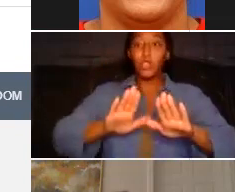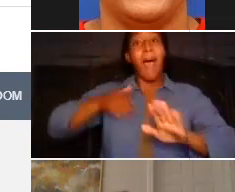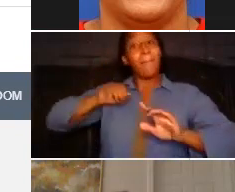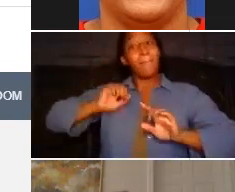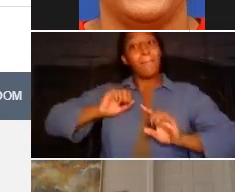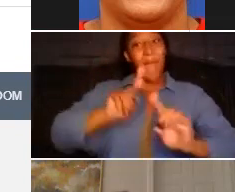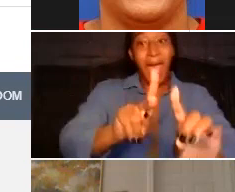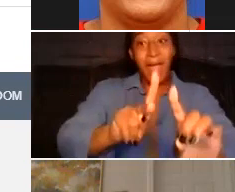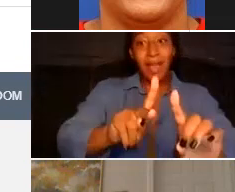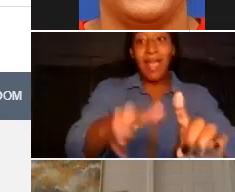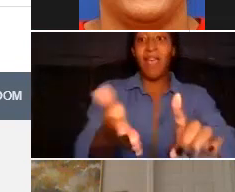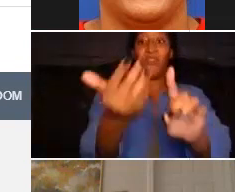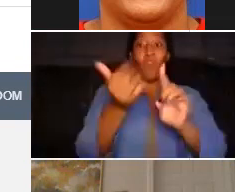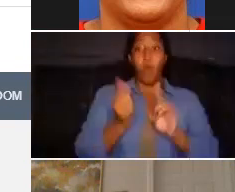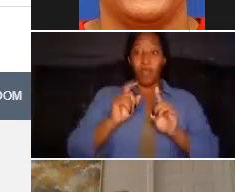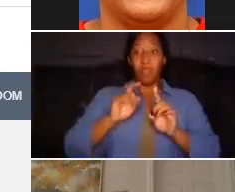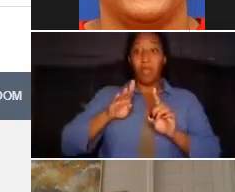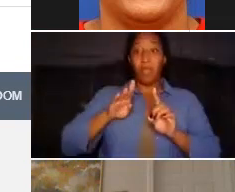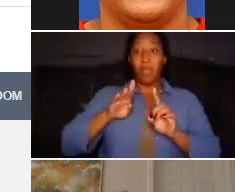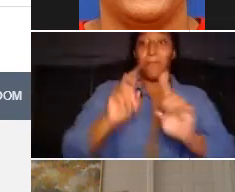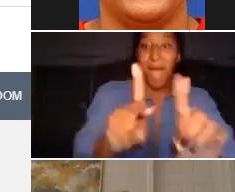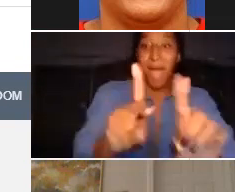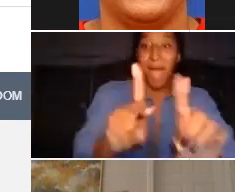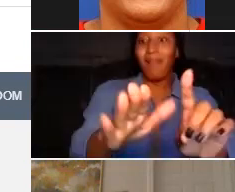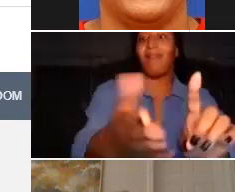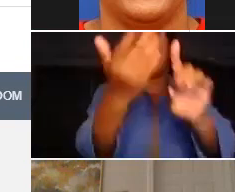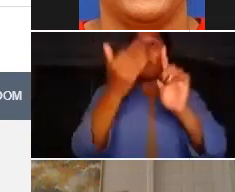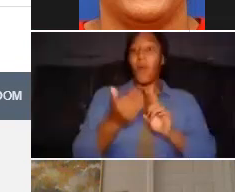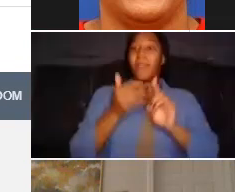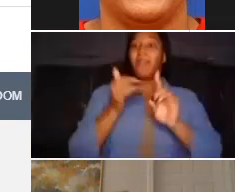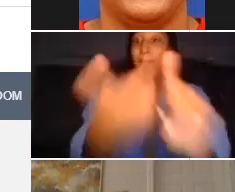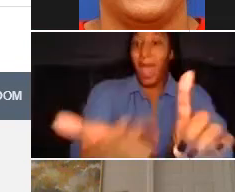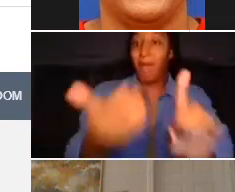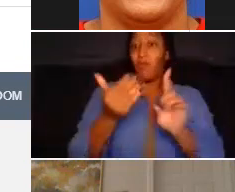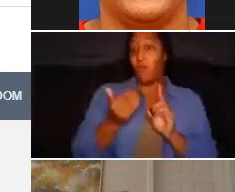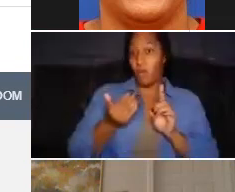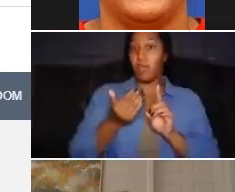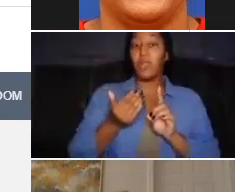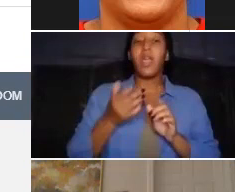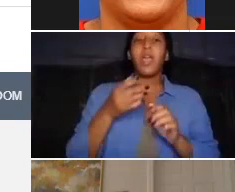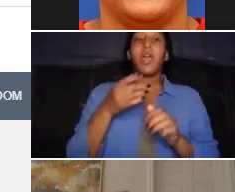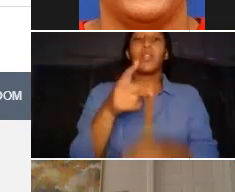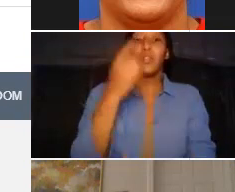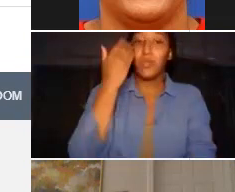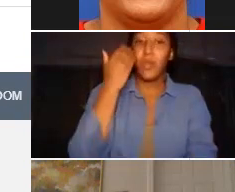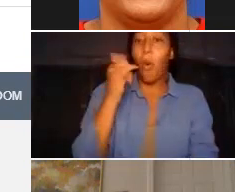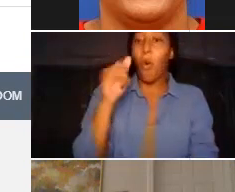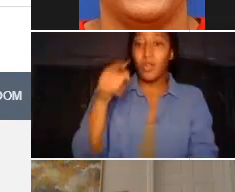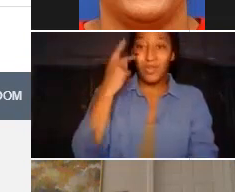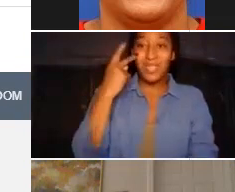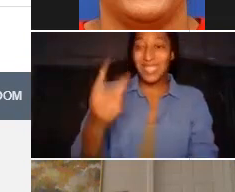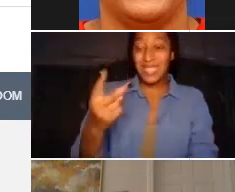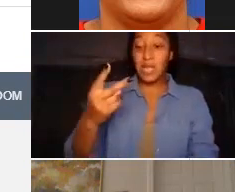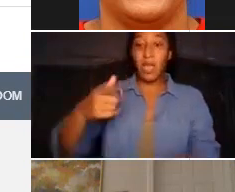bob on a pendulum clock oscillates back and forth. And also, if you ever get to the point where you're dealing